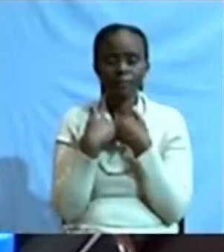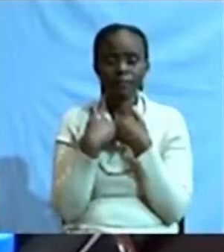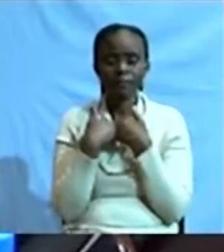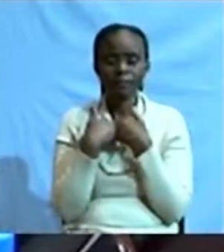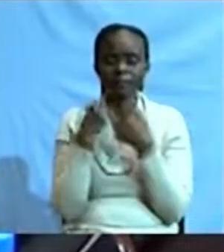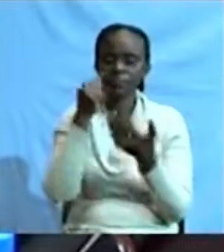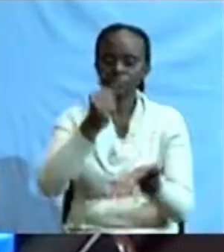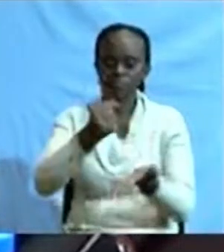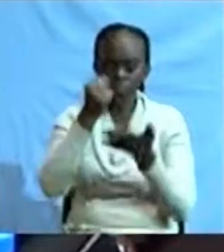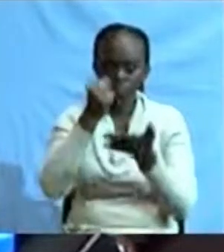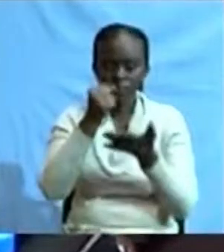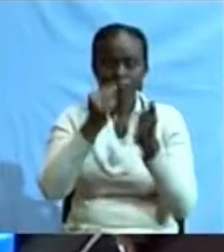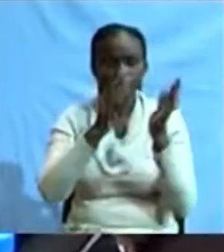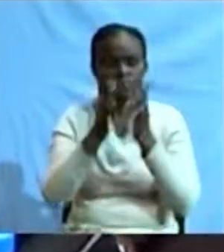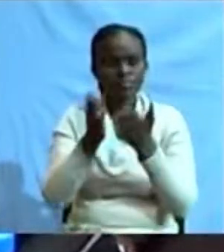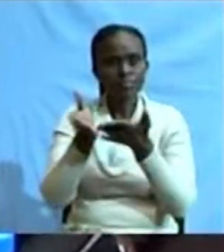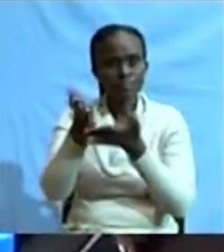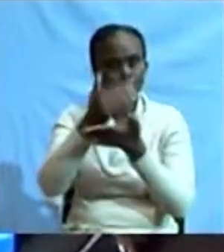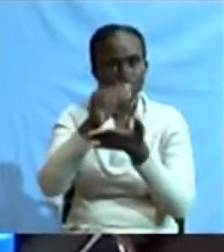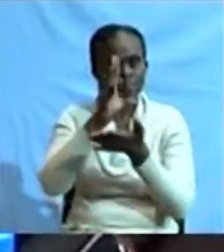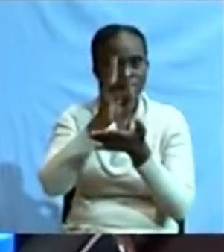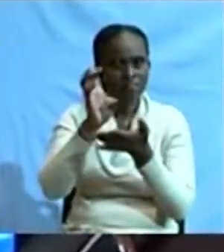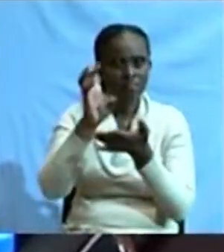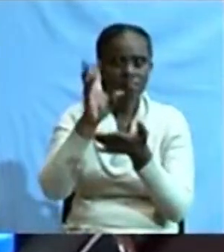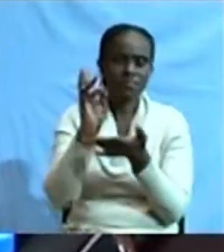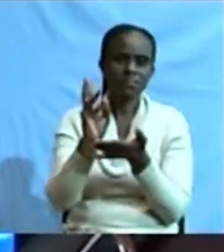They budgeted to collect